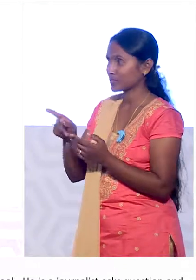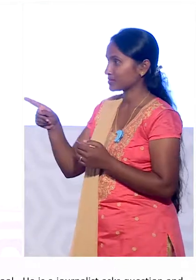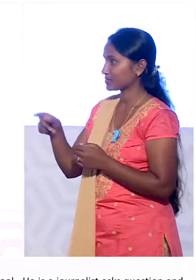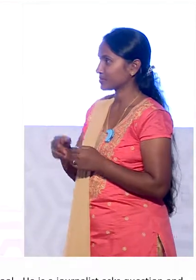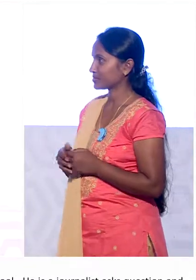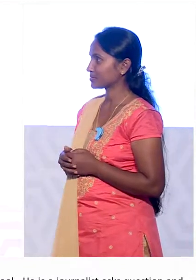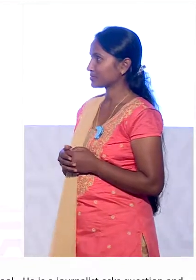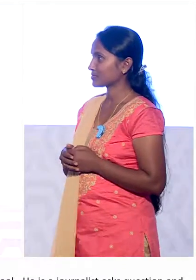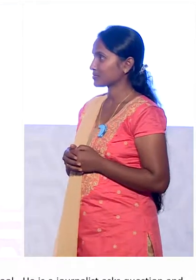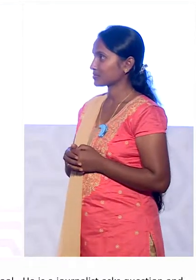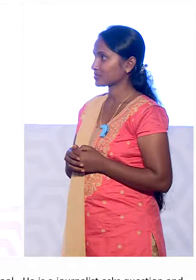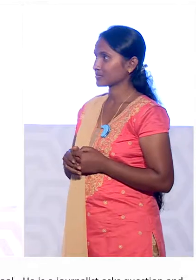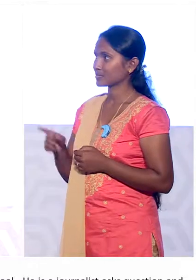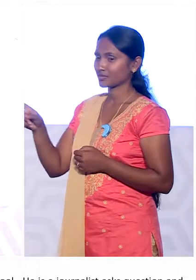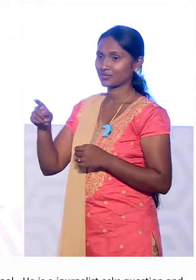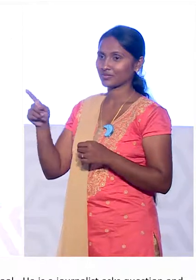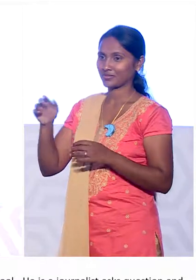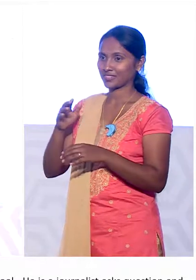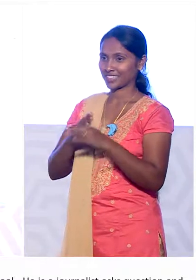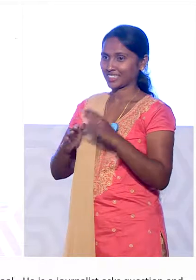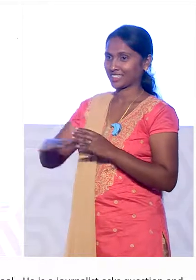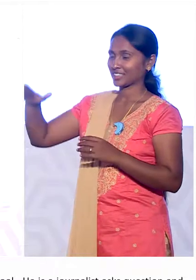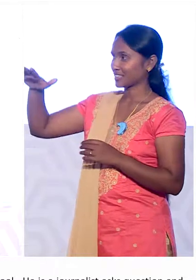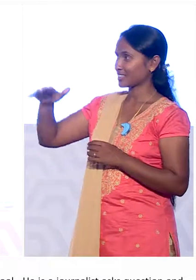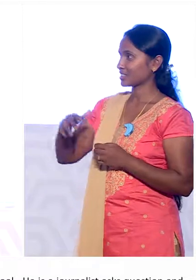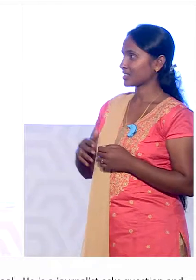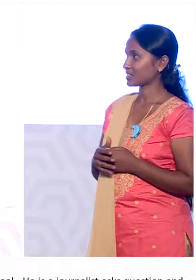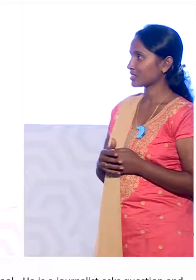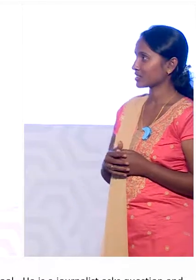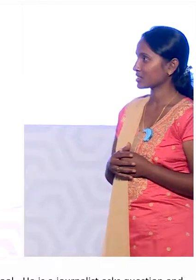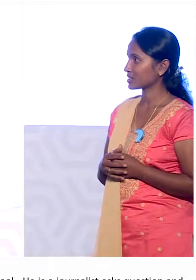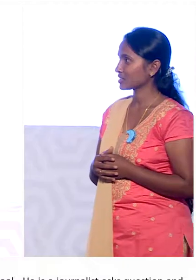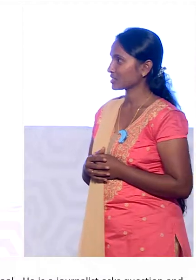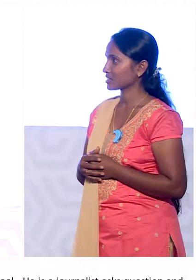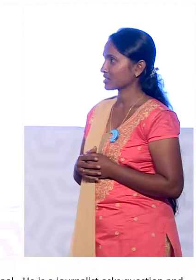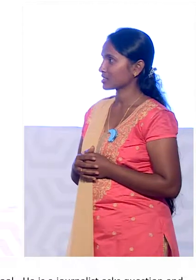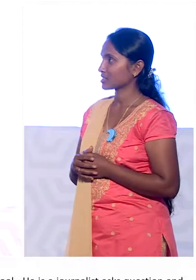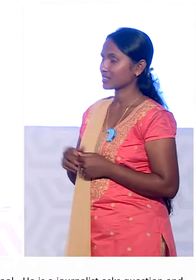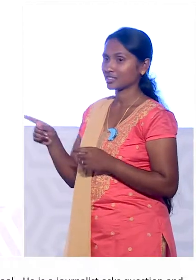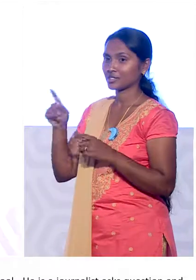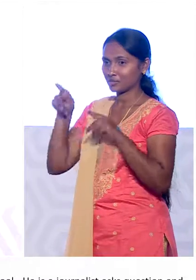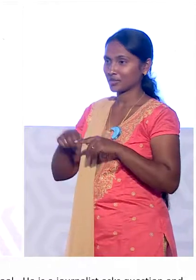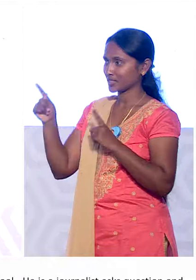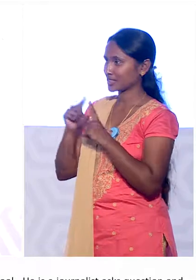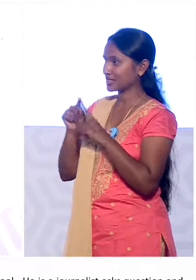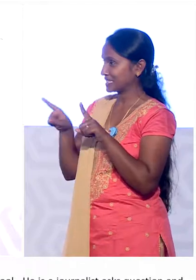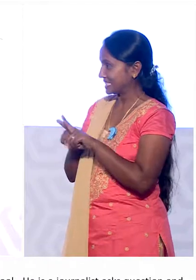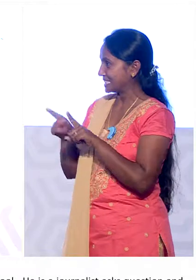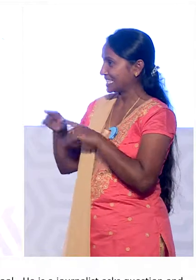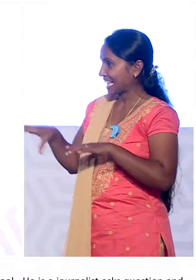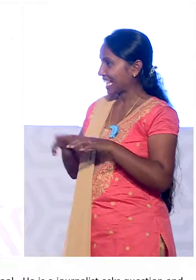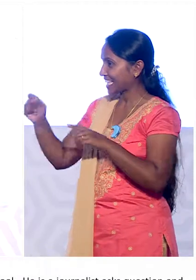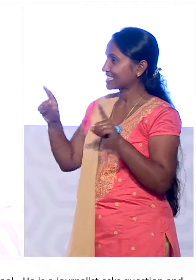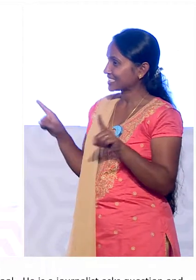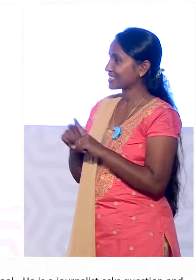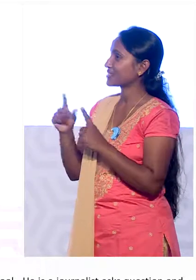up, and I just kept my hand on him like this while the horse grazed. And all of his most agitated stuff just went away.